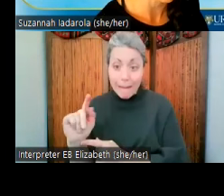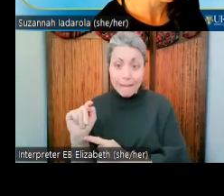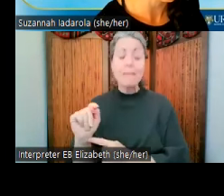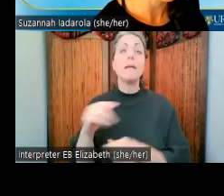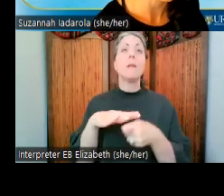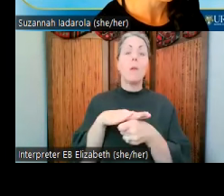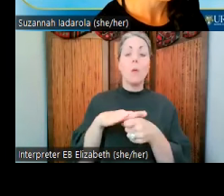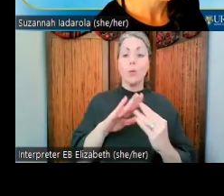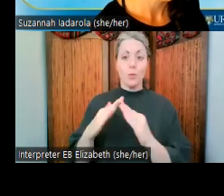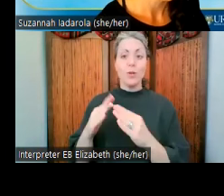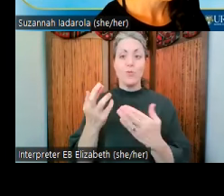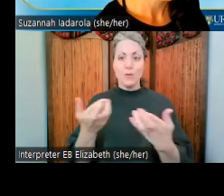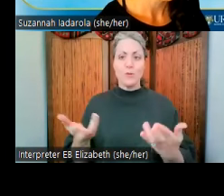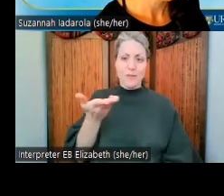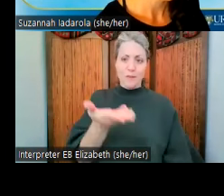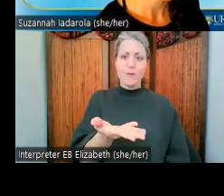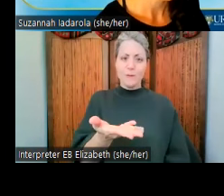community resources.